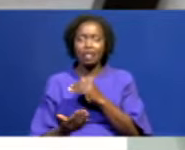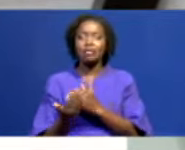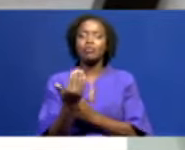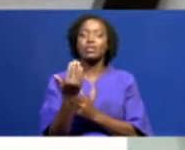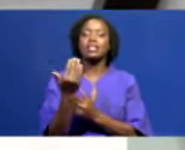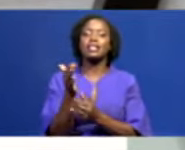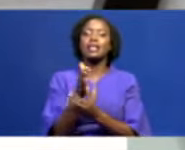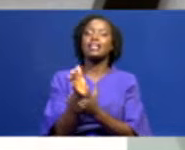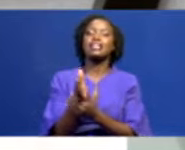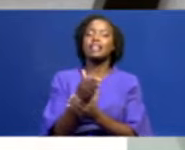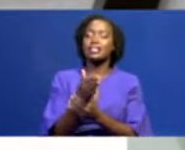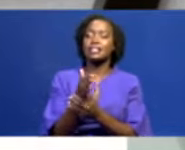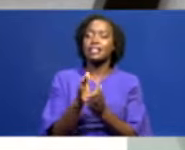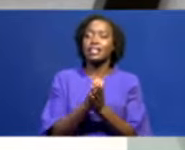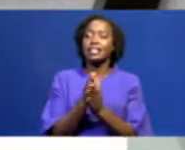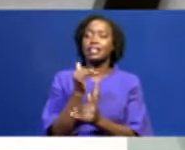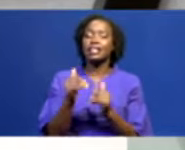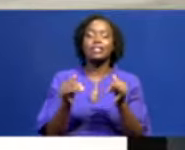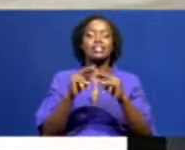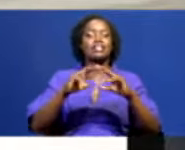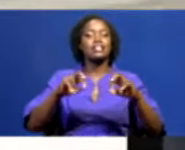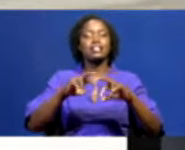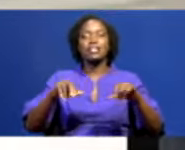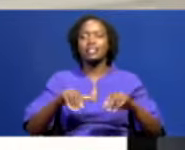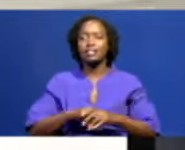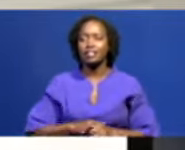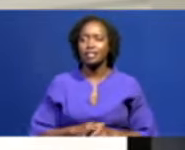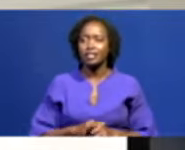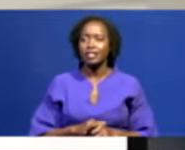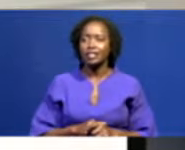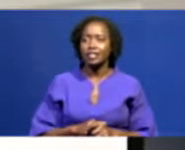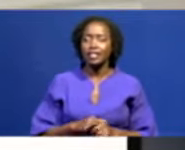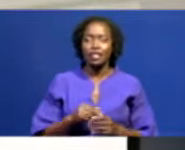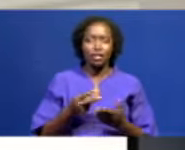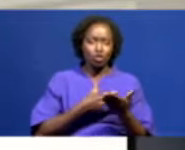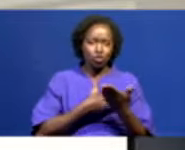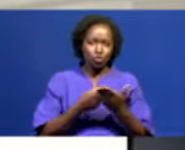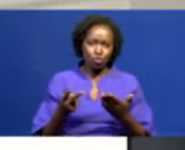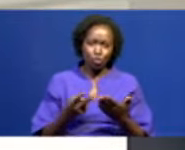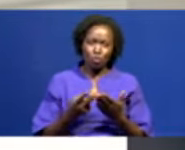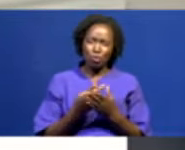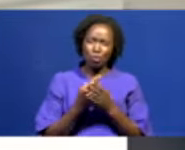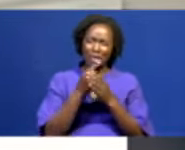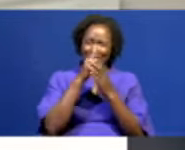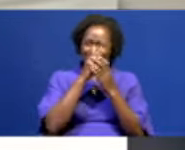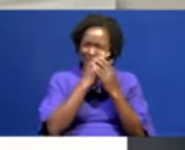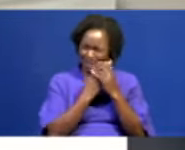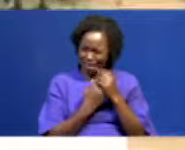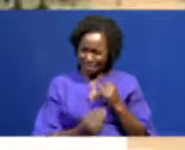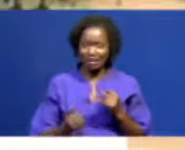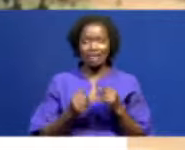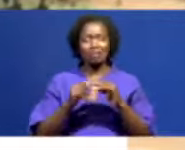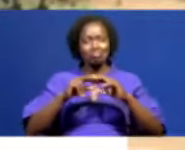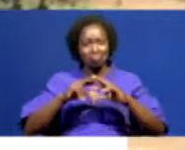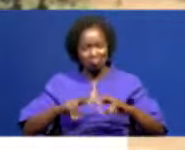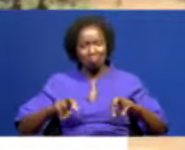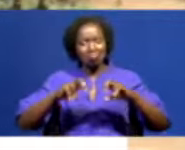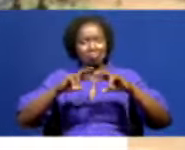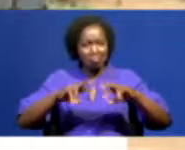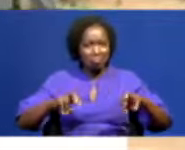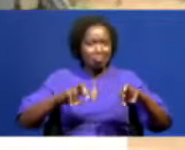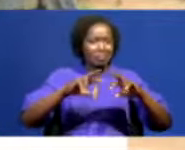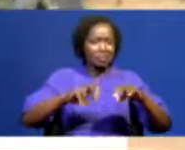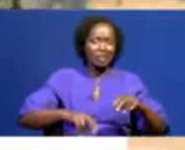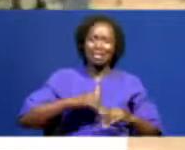Thursday morning, ending the search. The two-week frantic search for Tom Osinde Mokaya ended in tragic